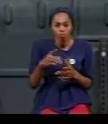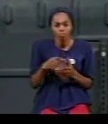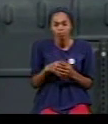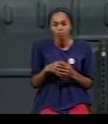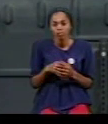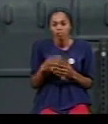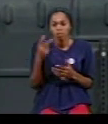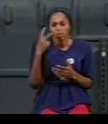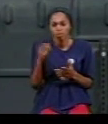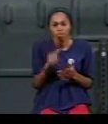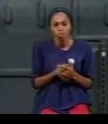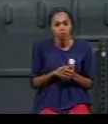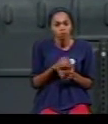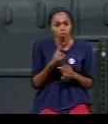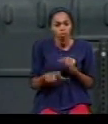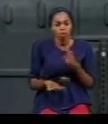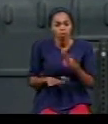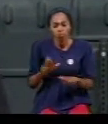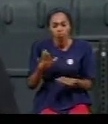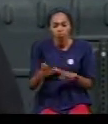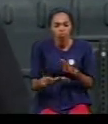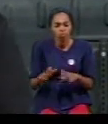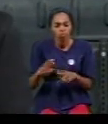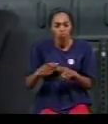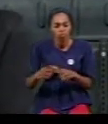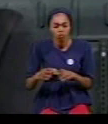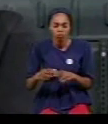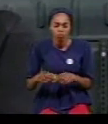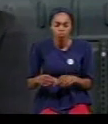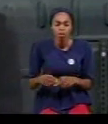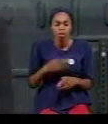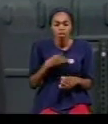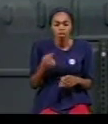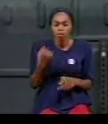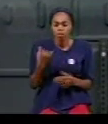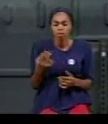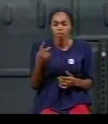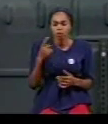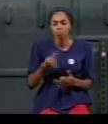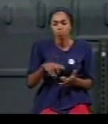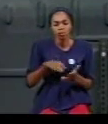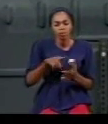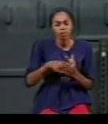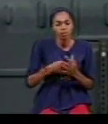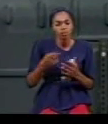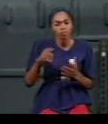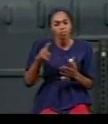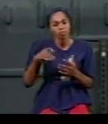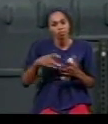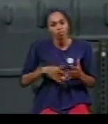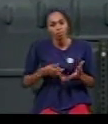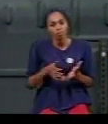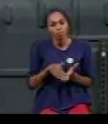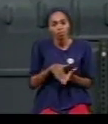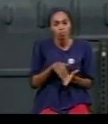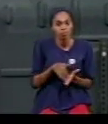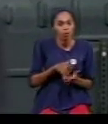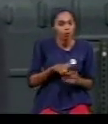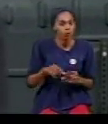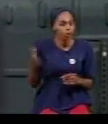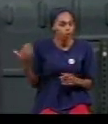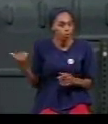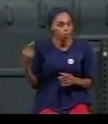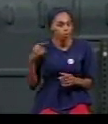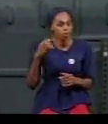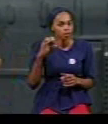cannot carry me, and I will be so weak. I want to glorify the name of the Lord. The Lord touched me at the last Global Crusade, and I want to